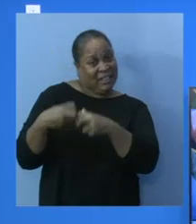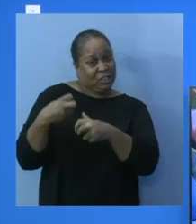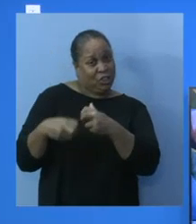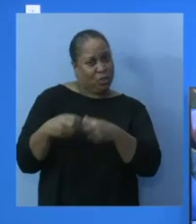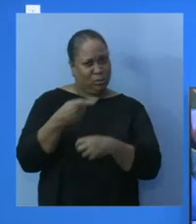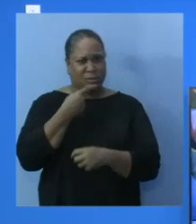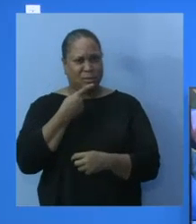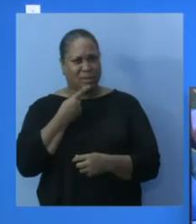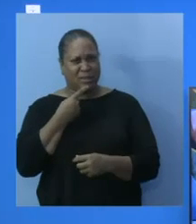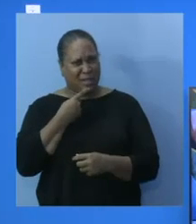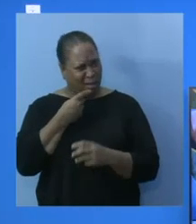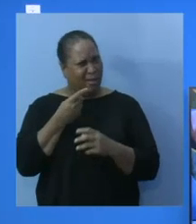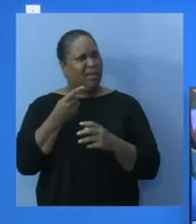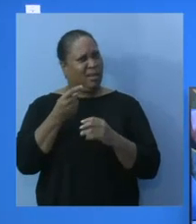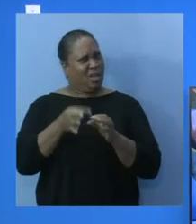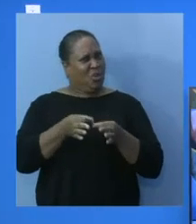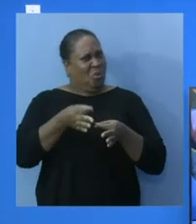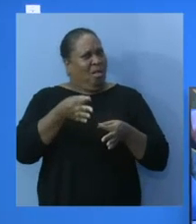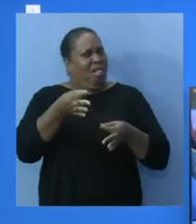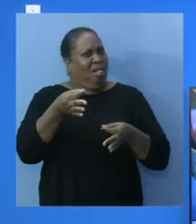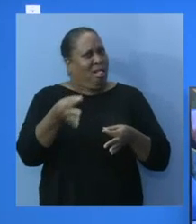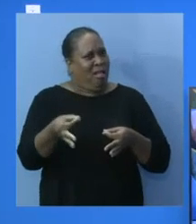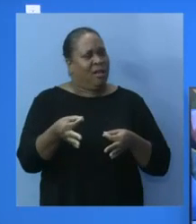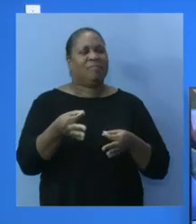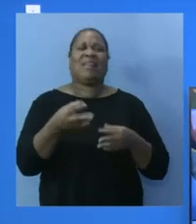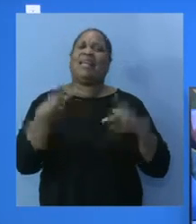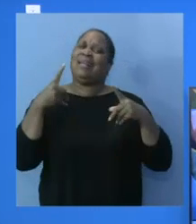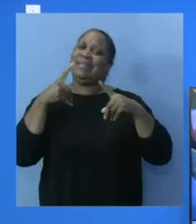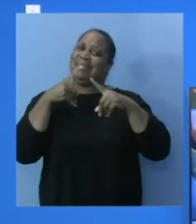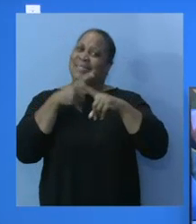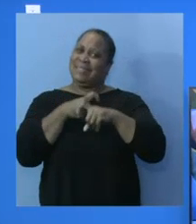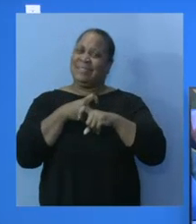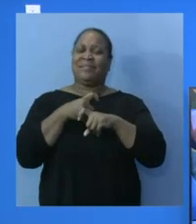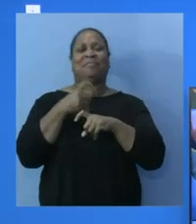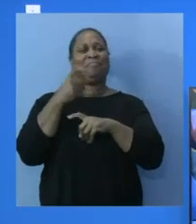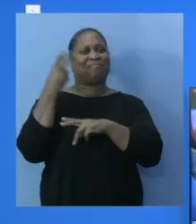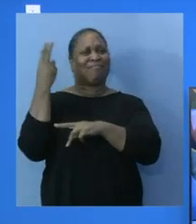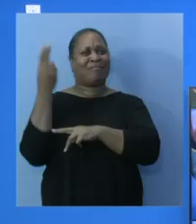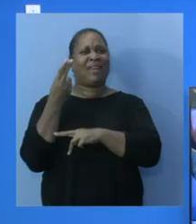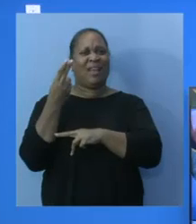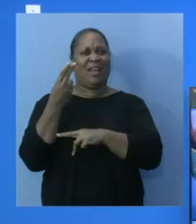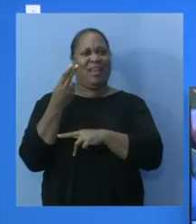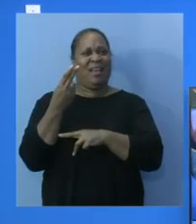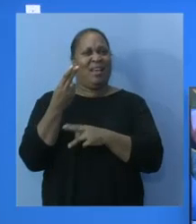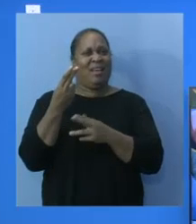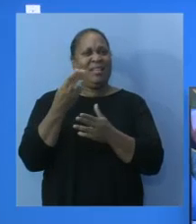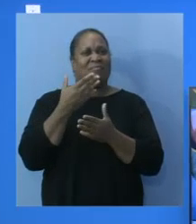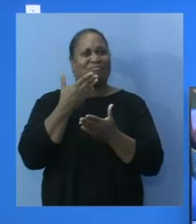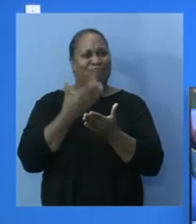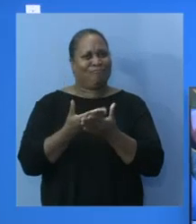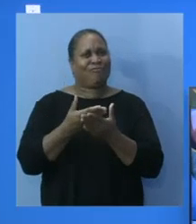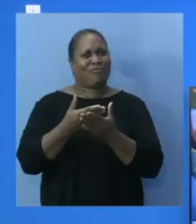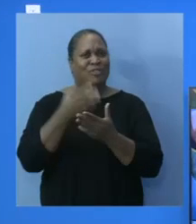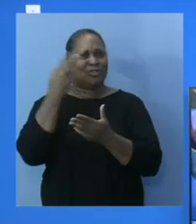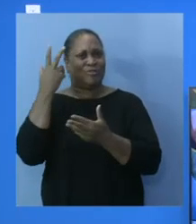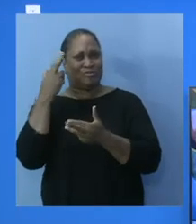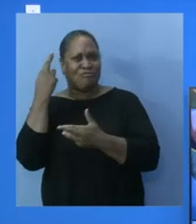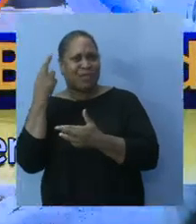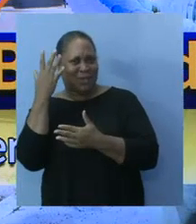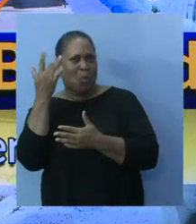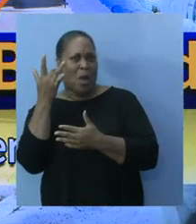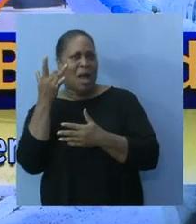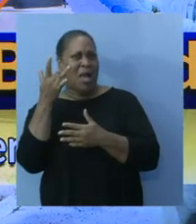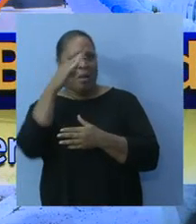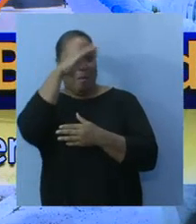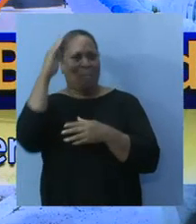yeah. Could you just elaborate on that a little I bit? mean, it's a complex legacy issue. Black people are distrustful for good reason of medicine. I mean, black people